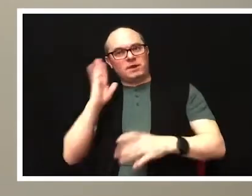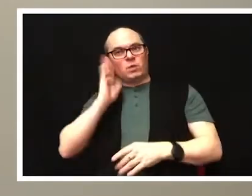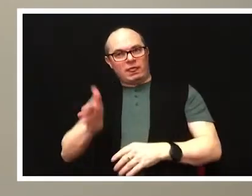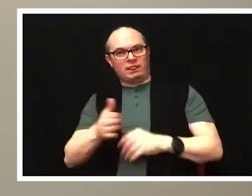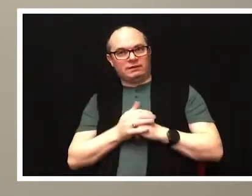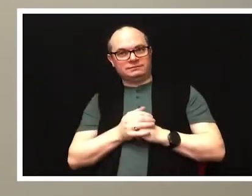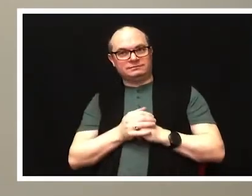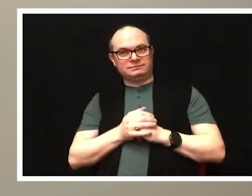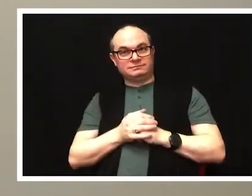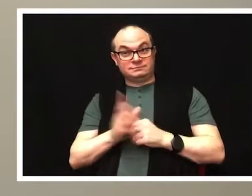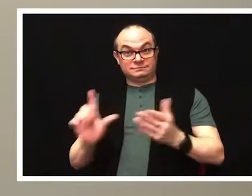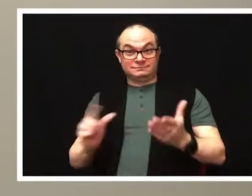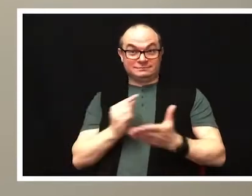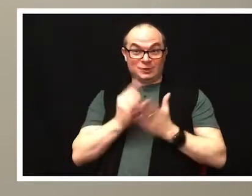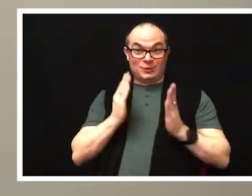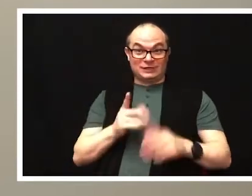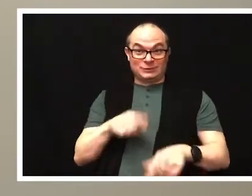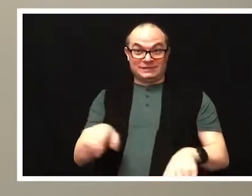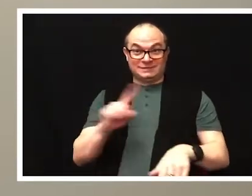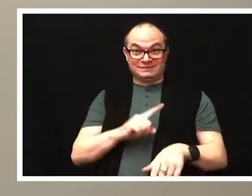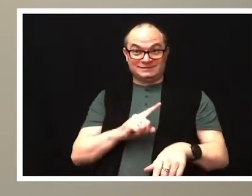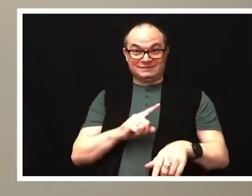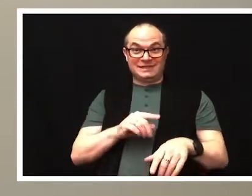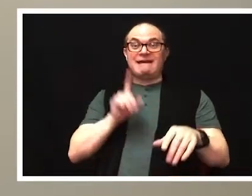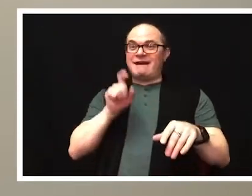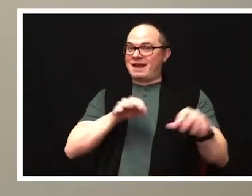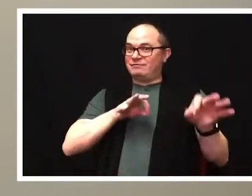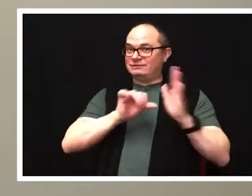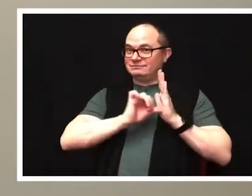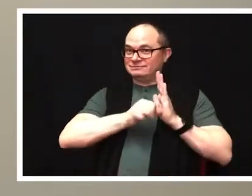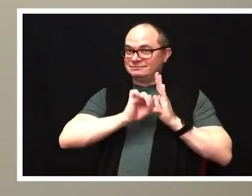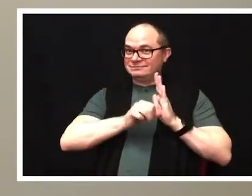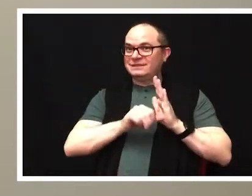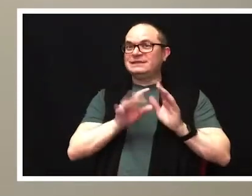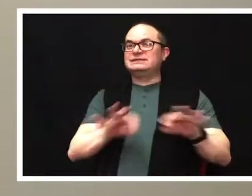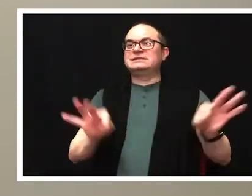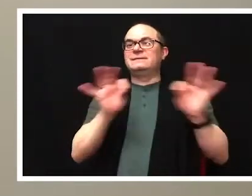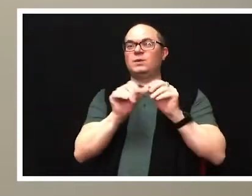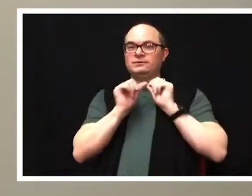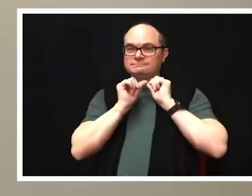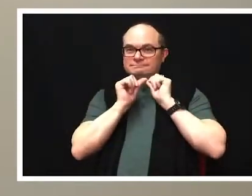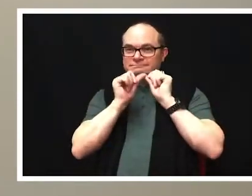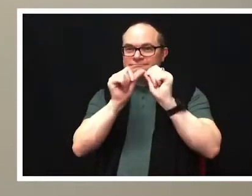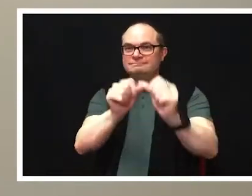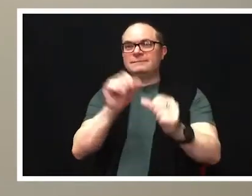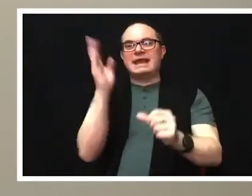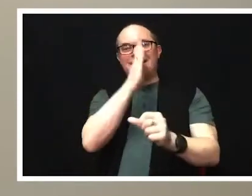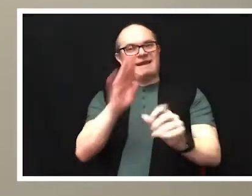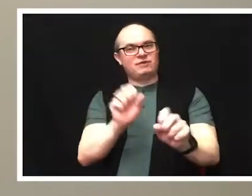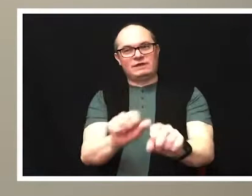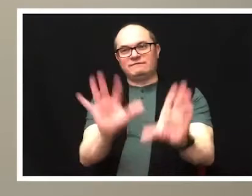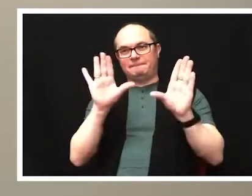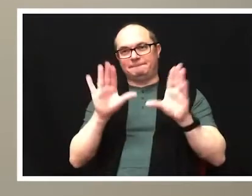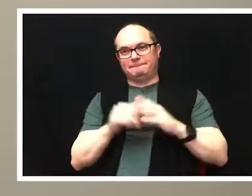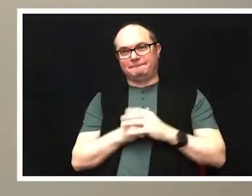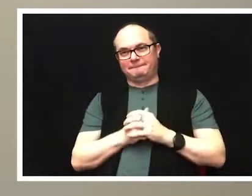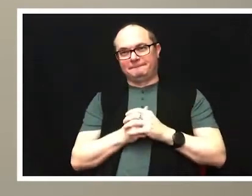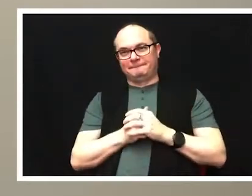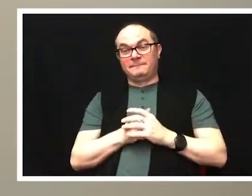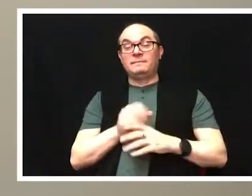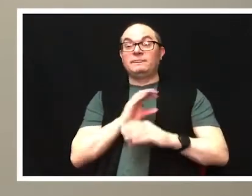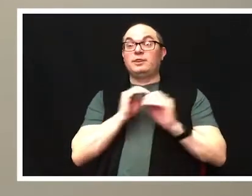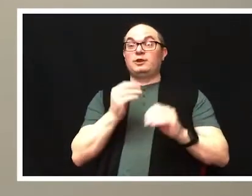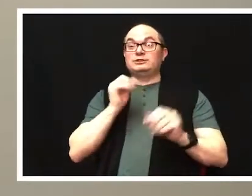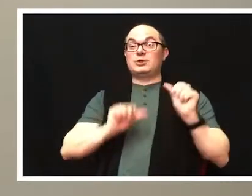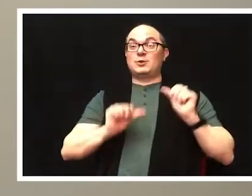to. Graduates, I can't tell you enough how important it is to keep moving forward and to never give up. There's